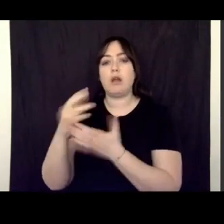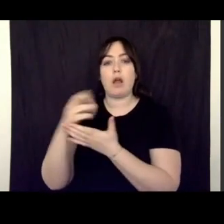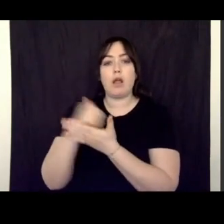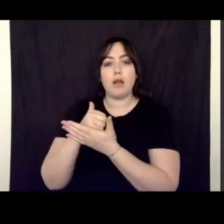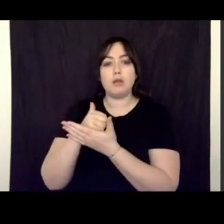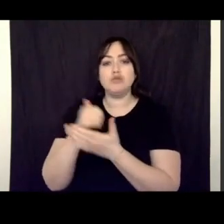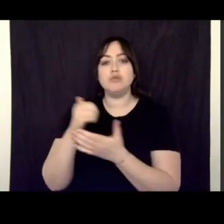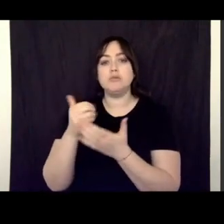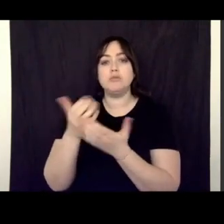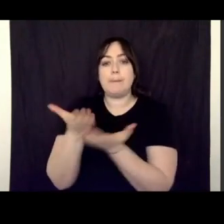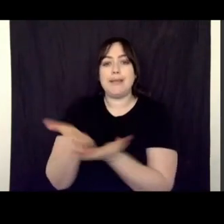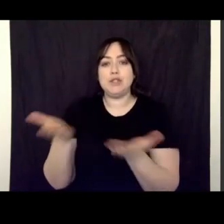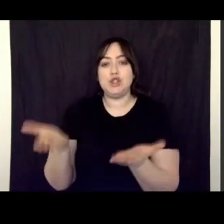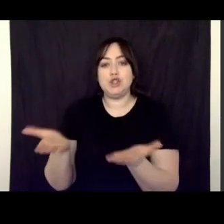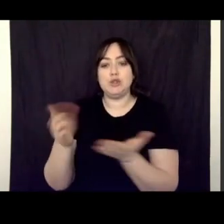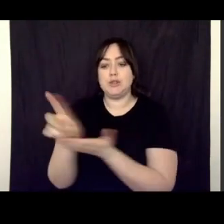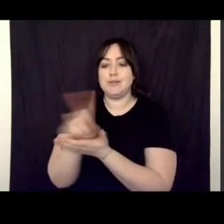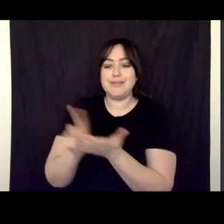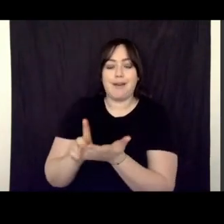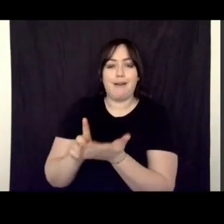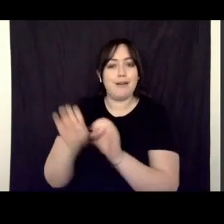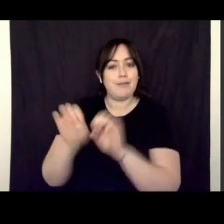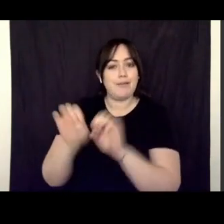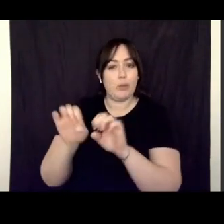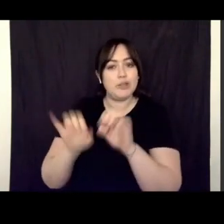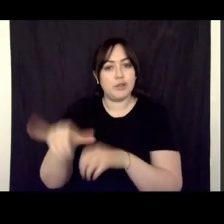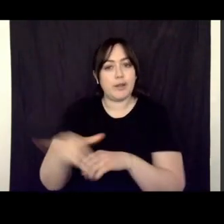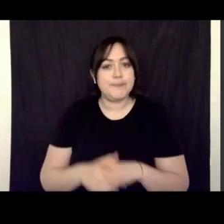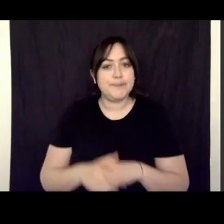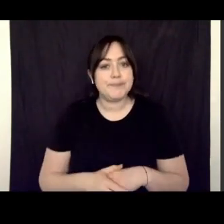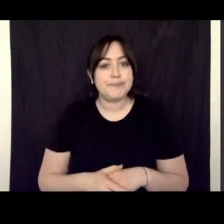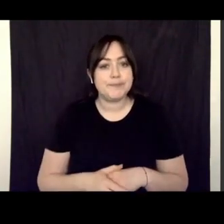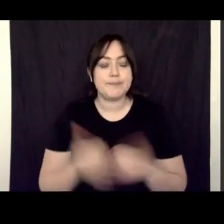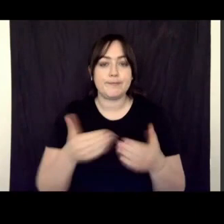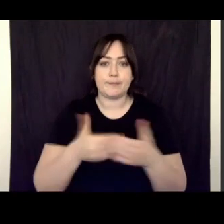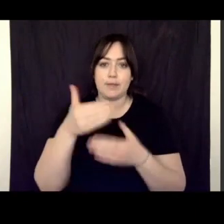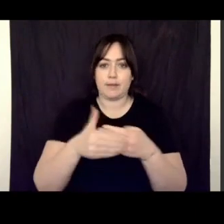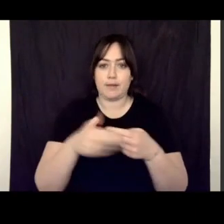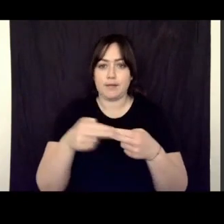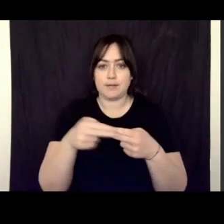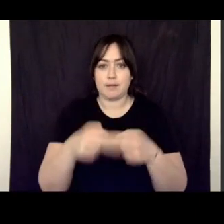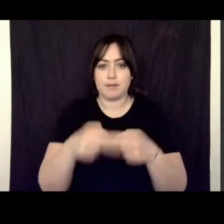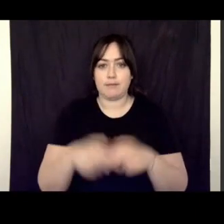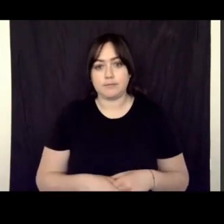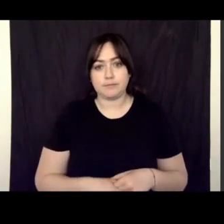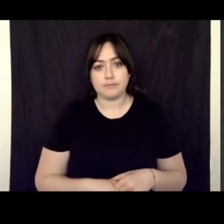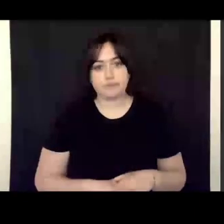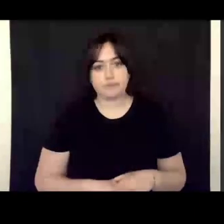material design. Next slide.